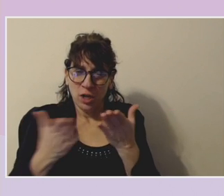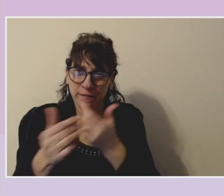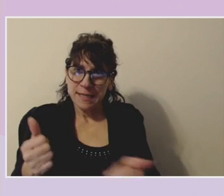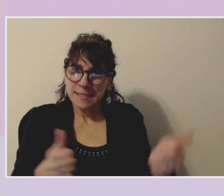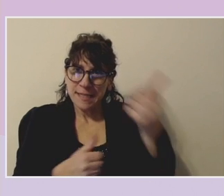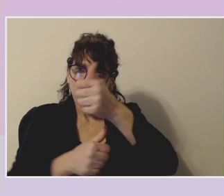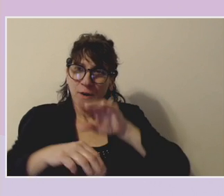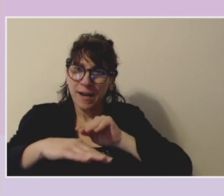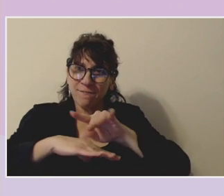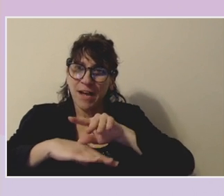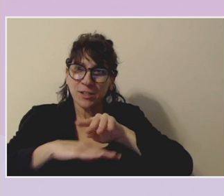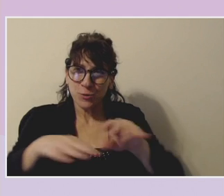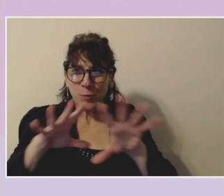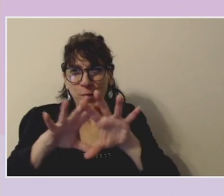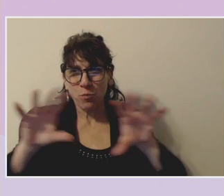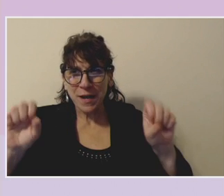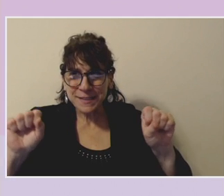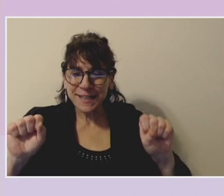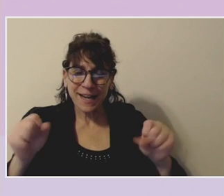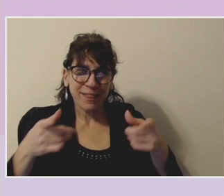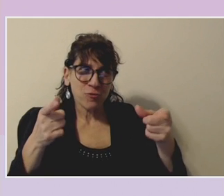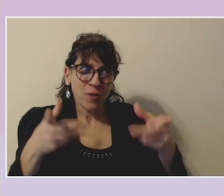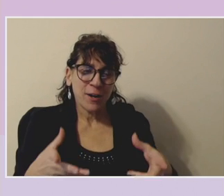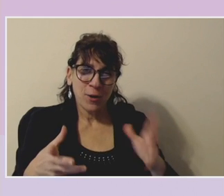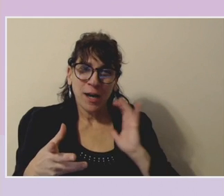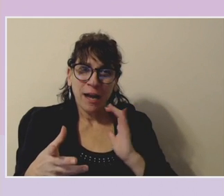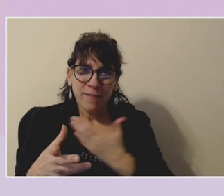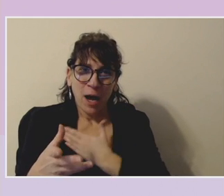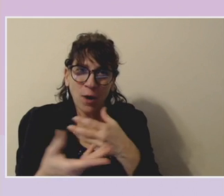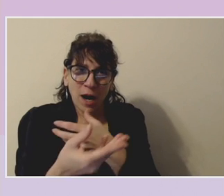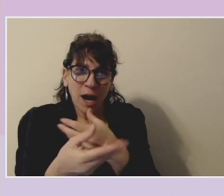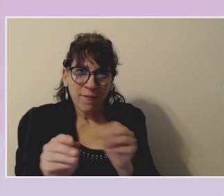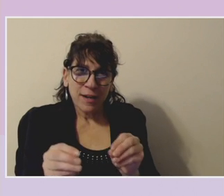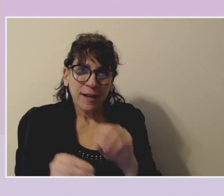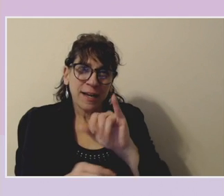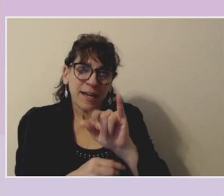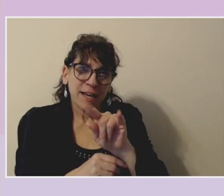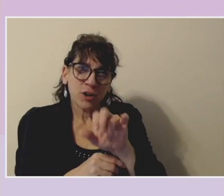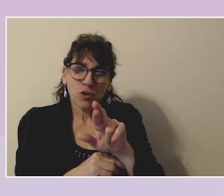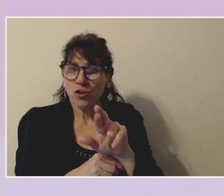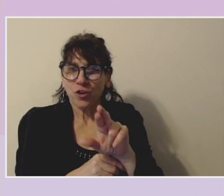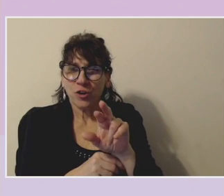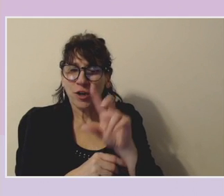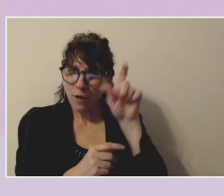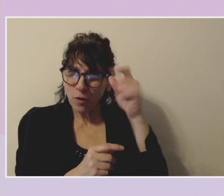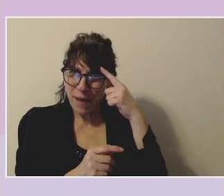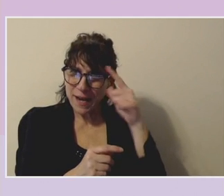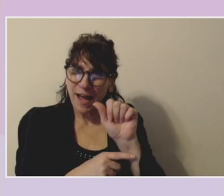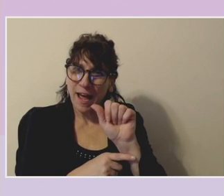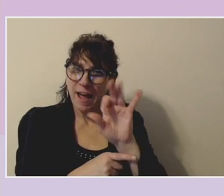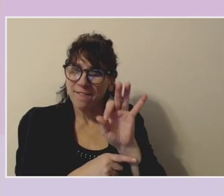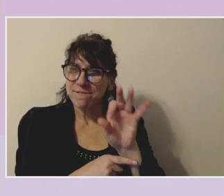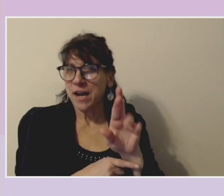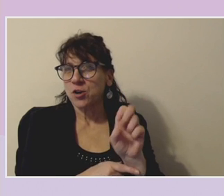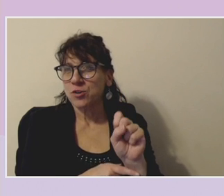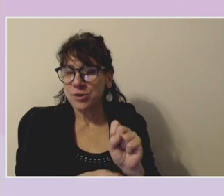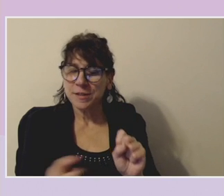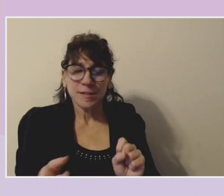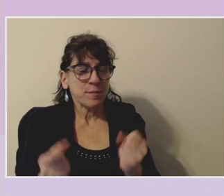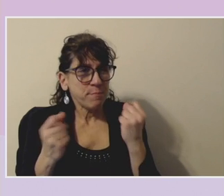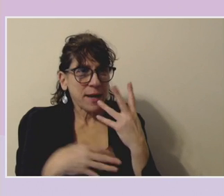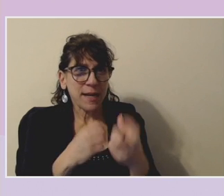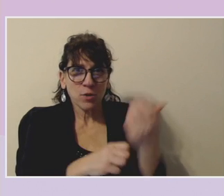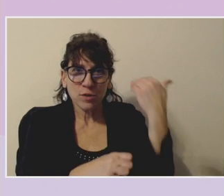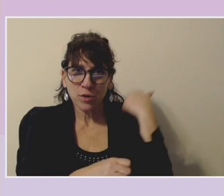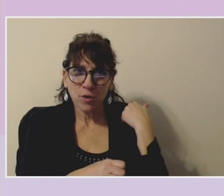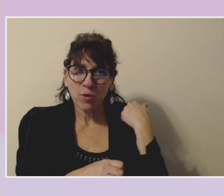to the president and the director of our Office of Intergovernmental Affairs. A number of years ago, a few chapters